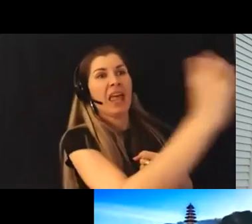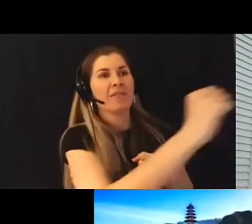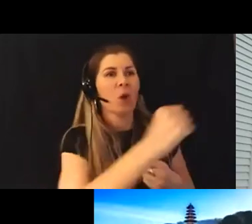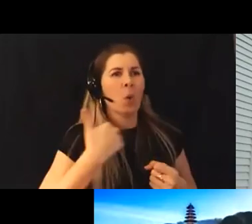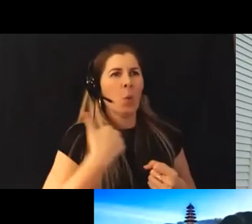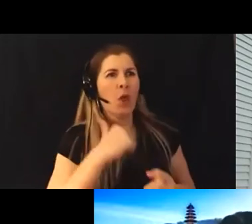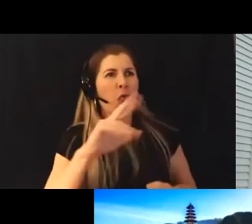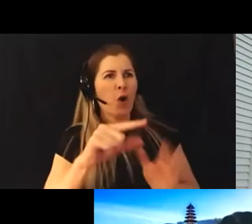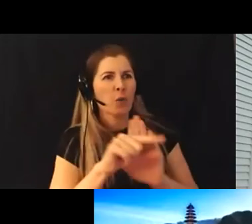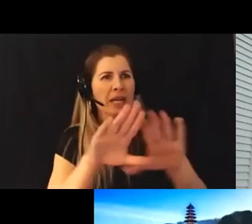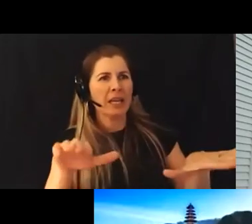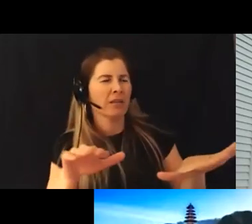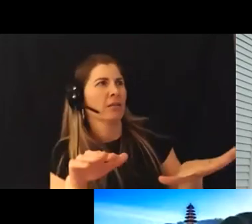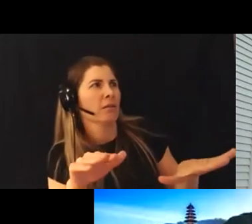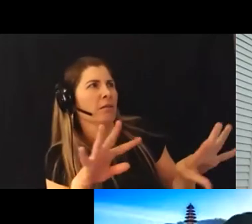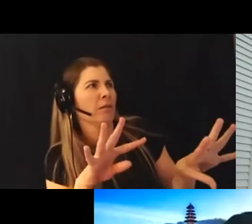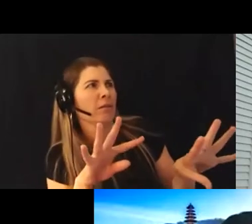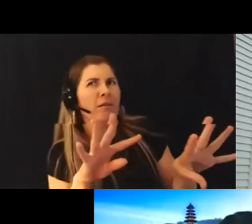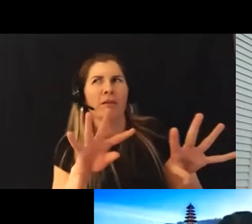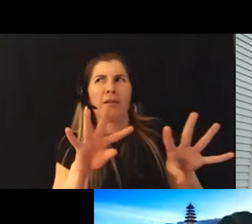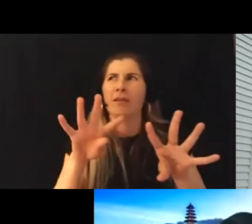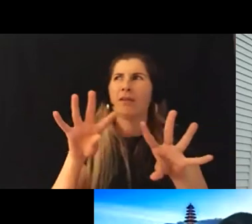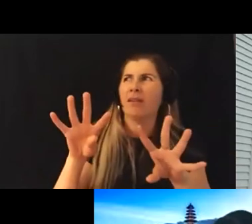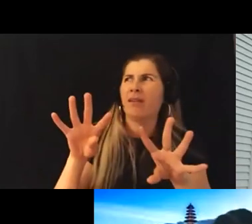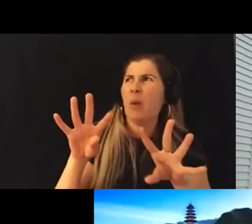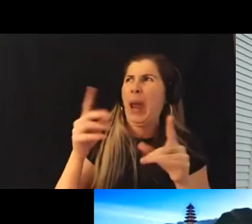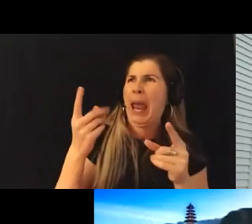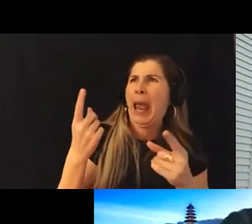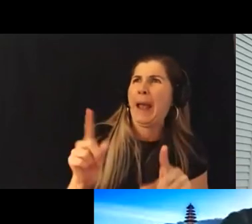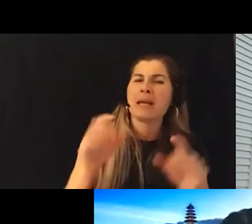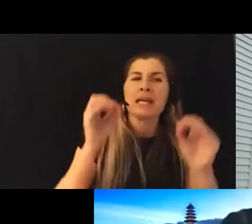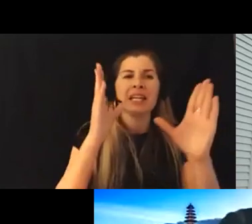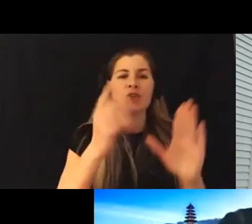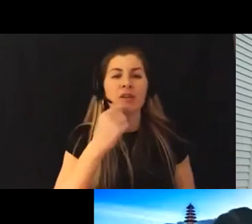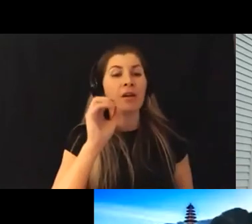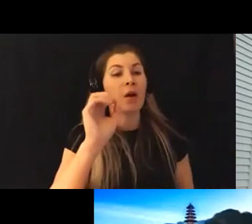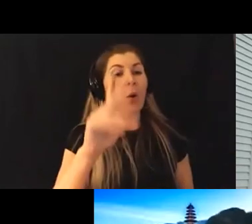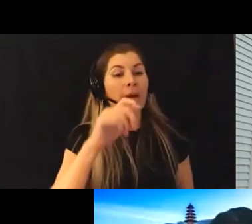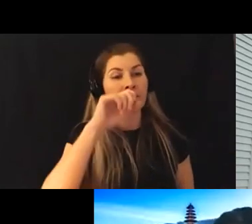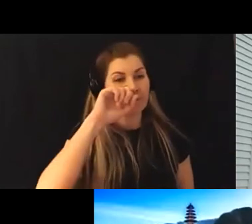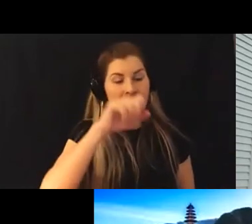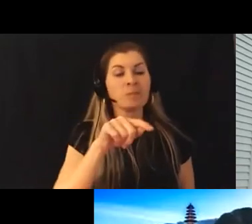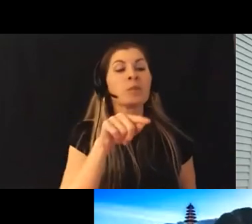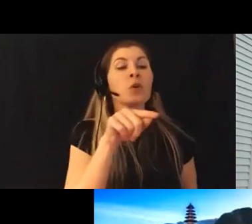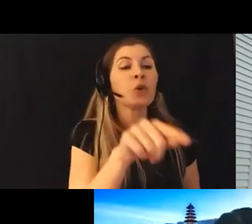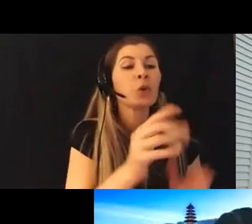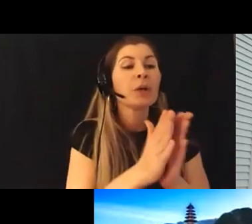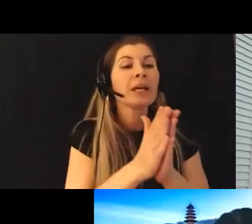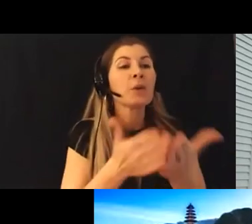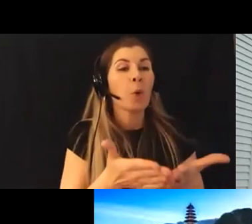just happened? What was that?" And then my teacher said, "Okay, I want you to pull out your journal. I want you to write about your